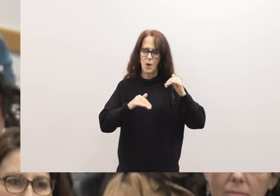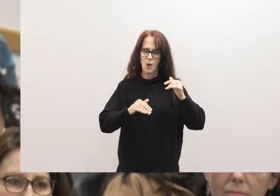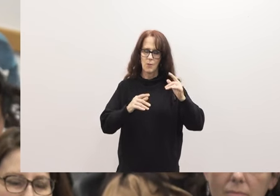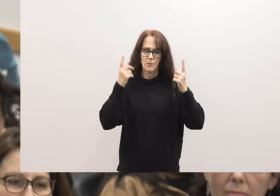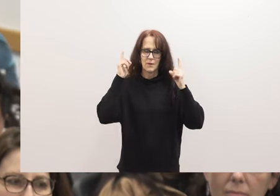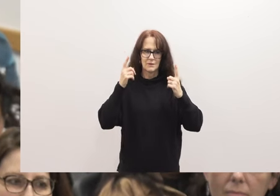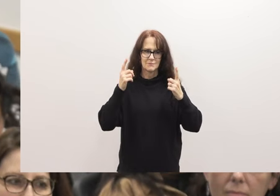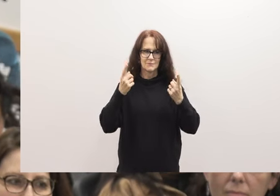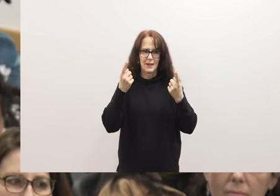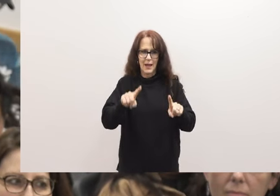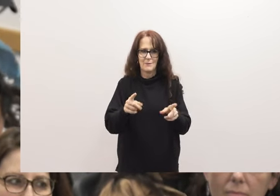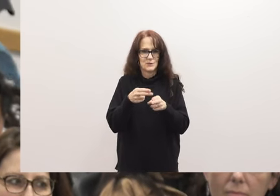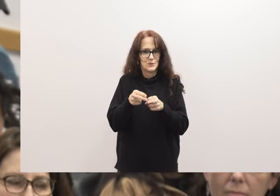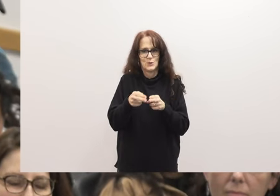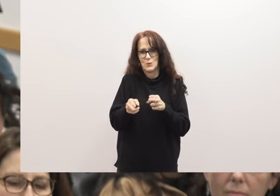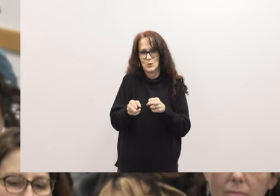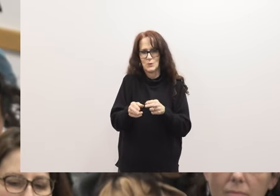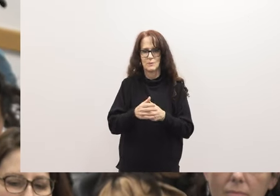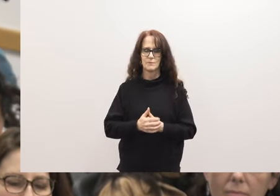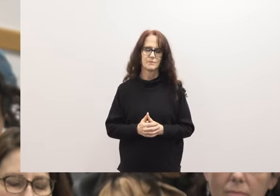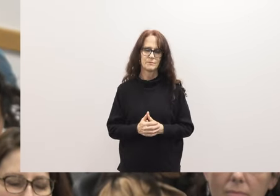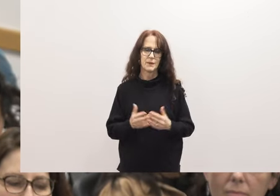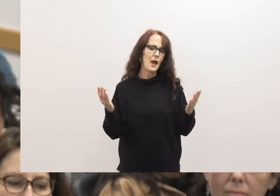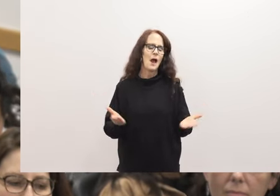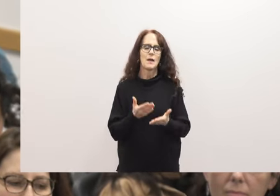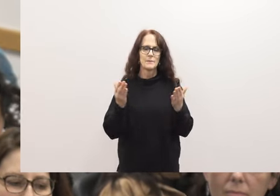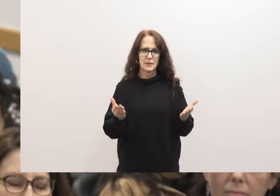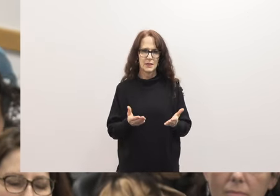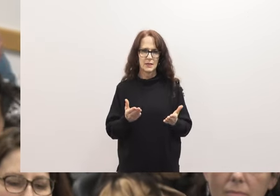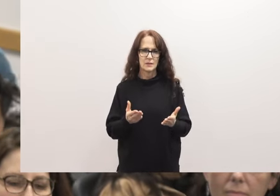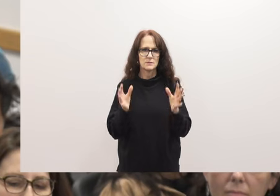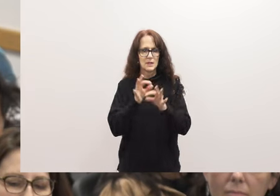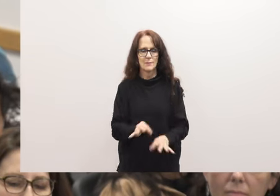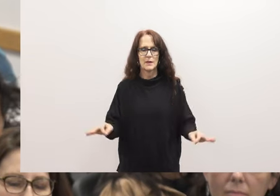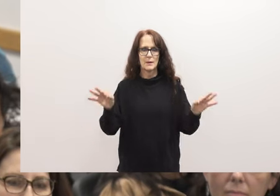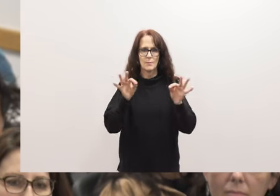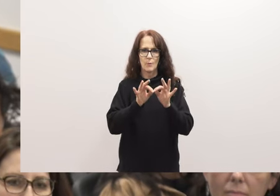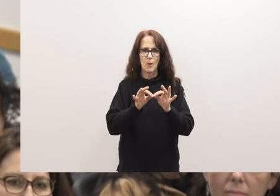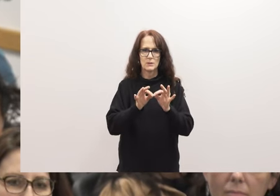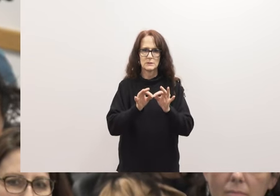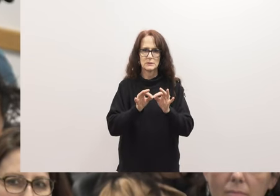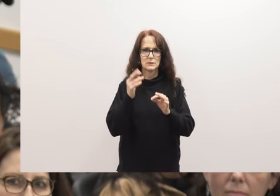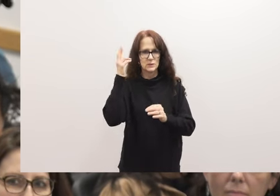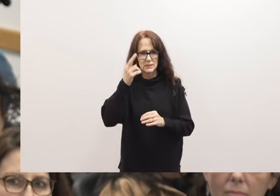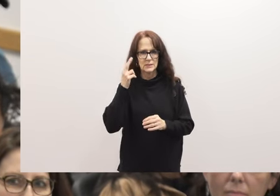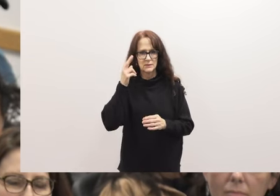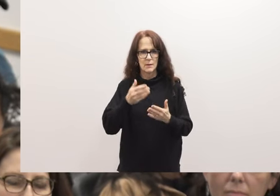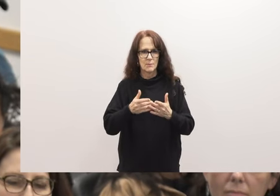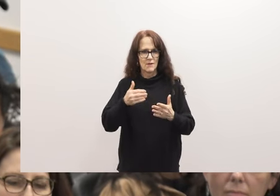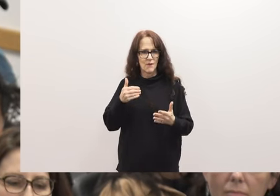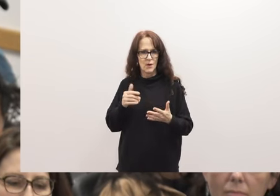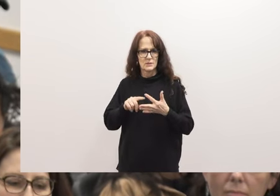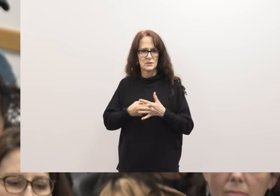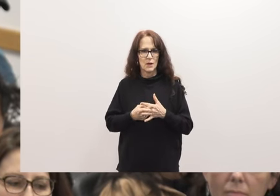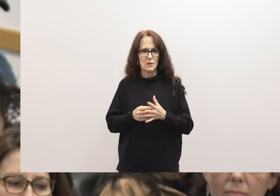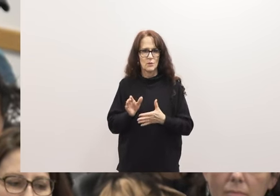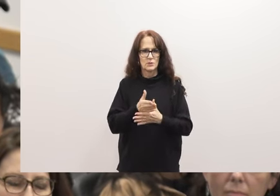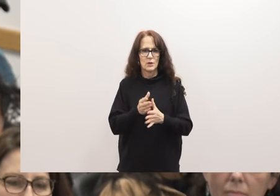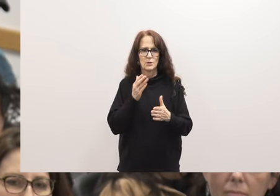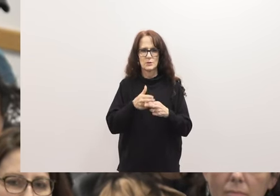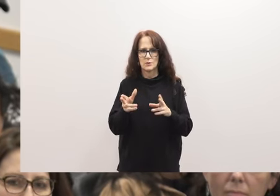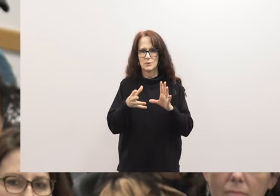that happen in the near future. I'm here to speak on some important matters, but before getting into it, I want to share a very quick